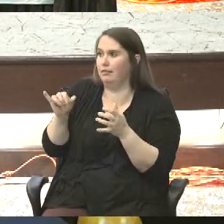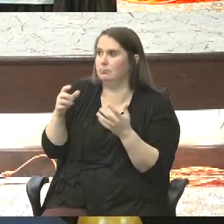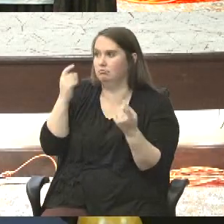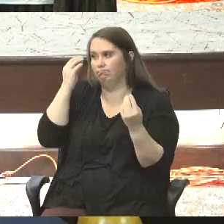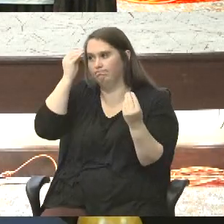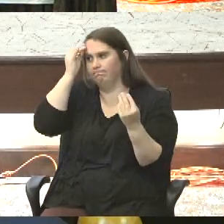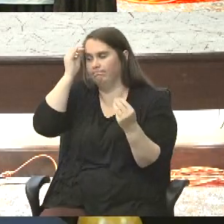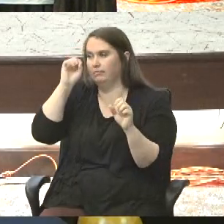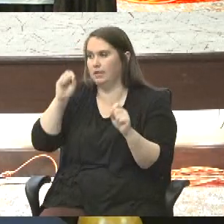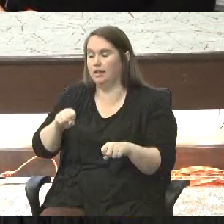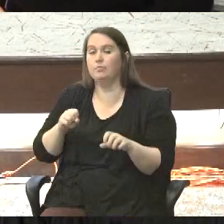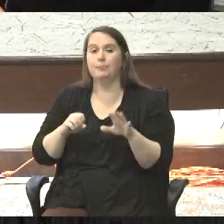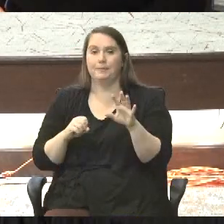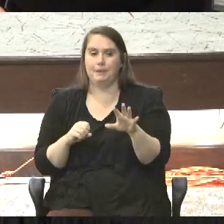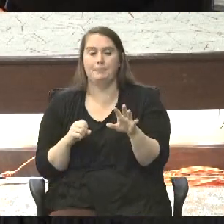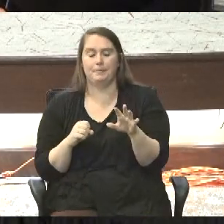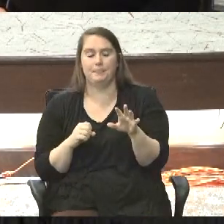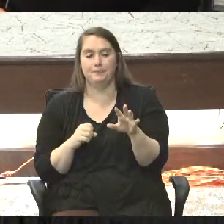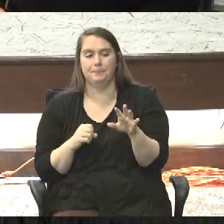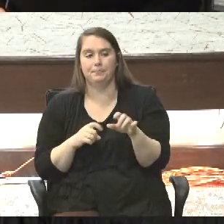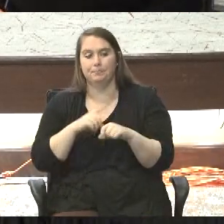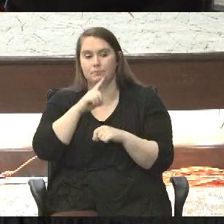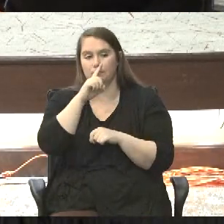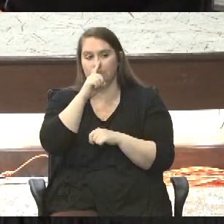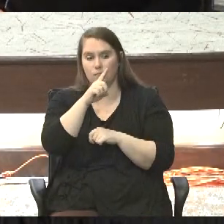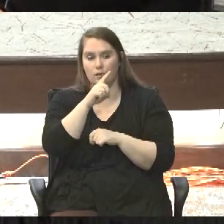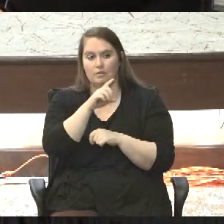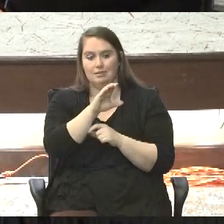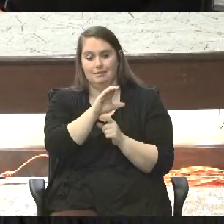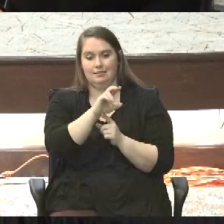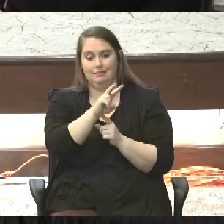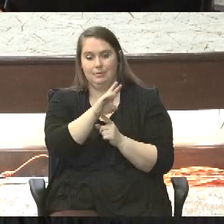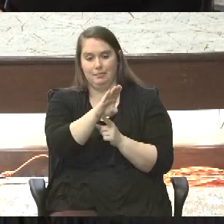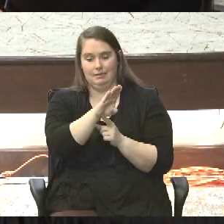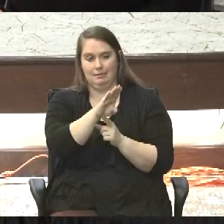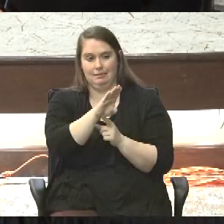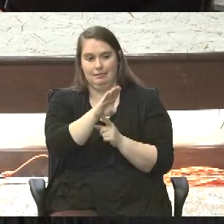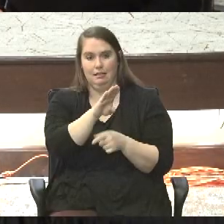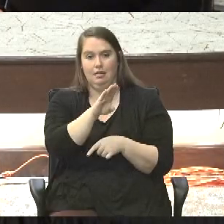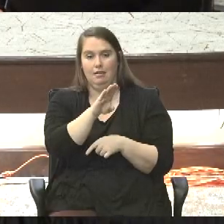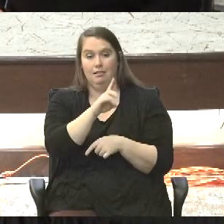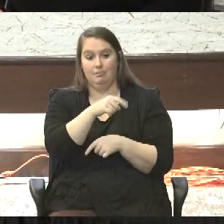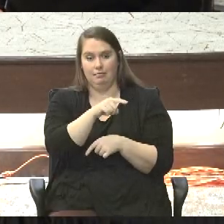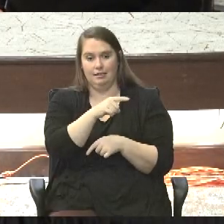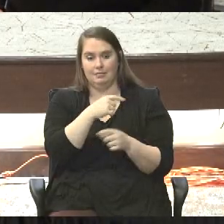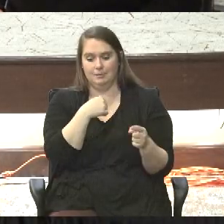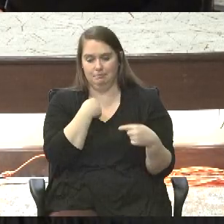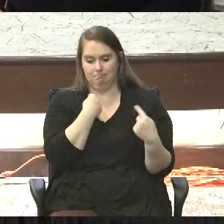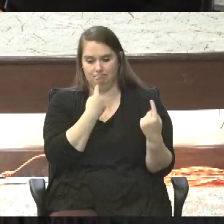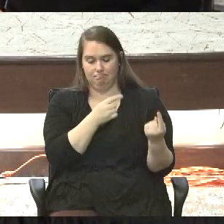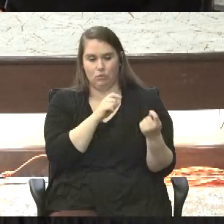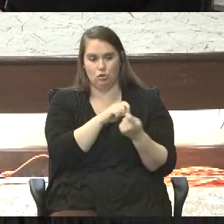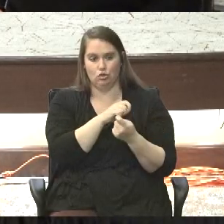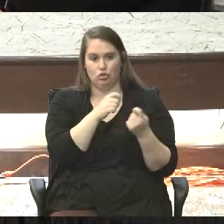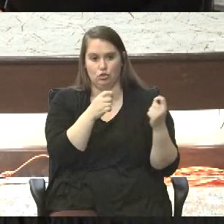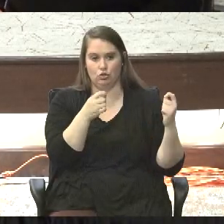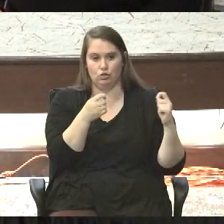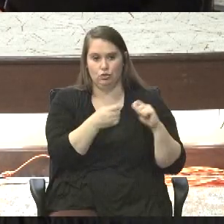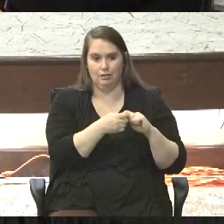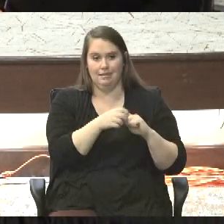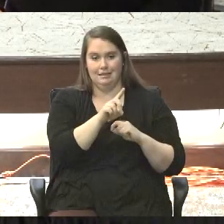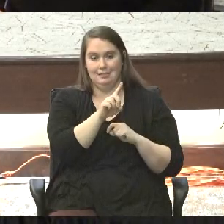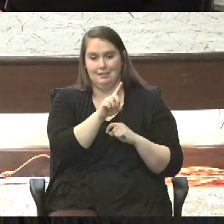as well. Yeah, so really, as you think, CVB has been a term that has shifted into the